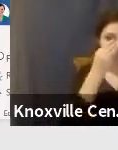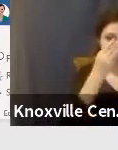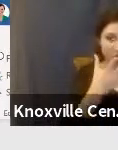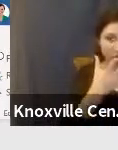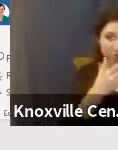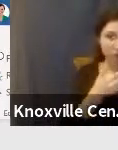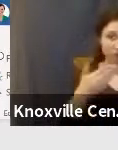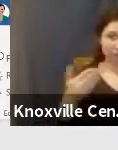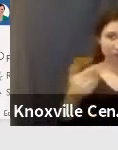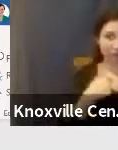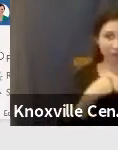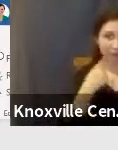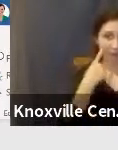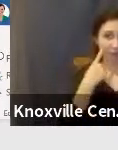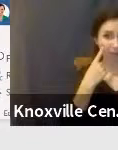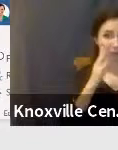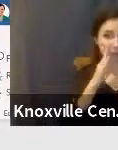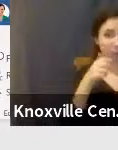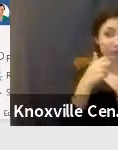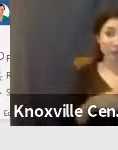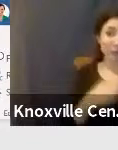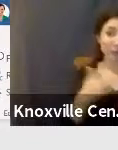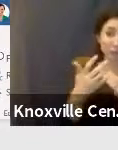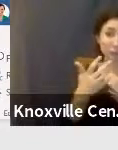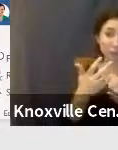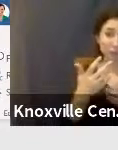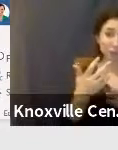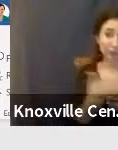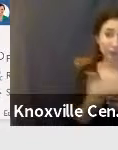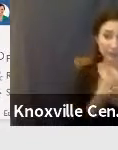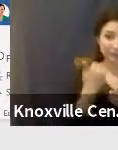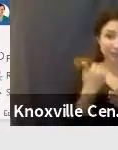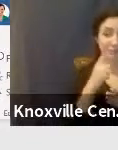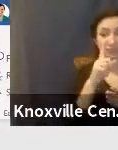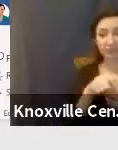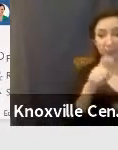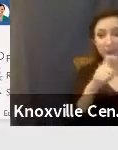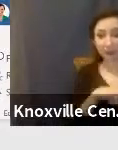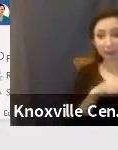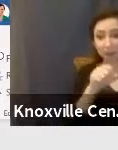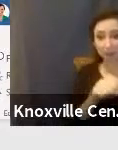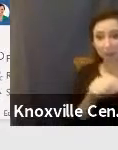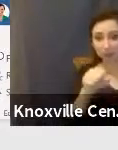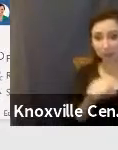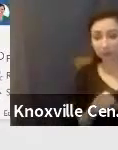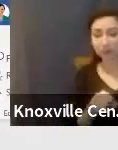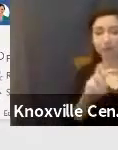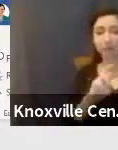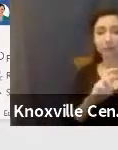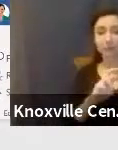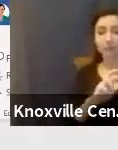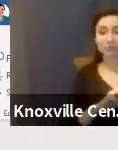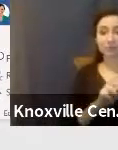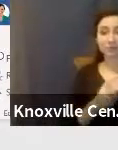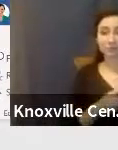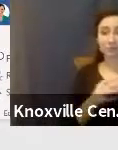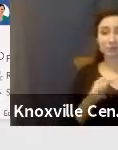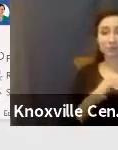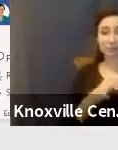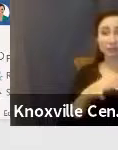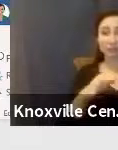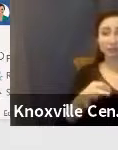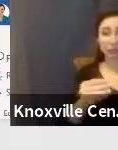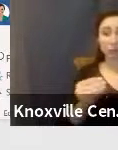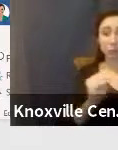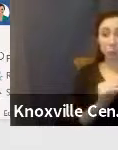informational, I think are going to be hard to get. First of all, they need to be as timely as possible, which means the later we do them, the more they reflect reality.